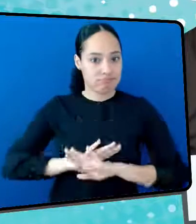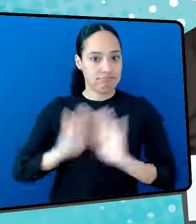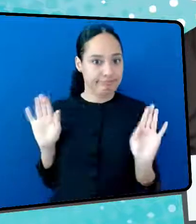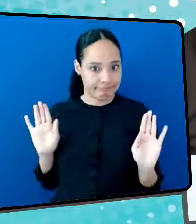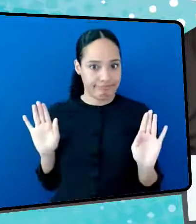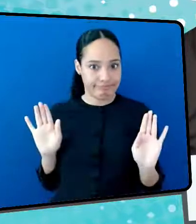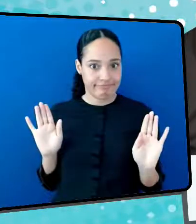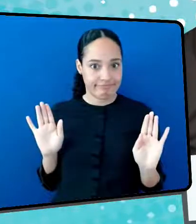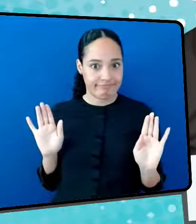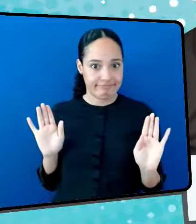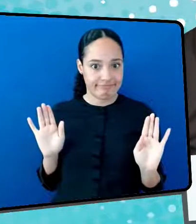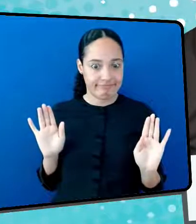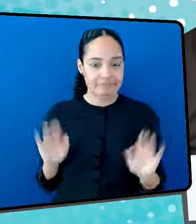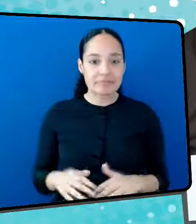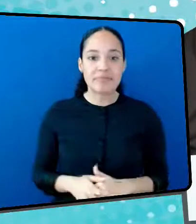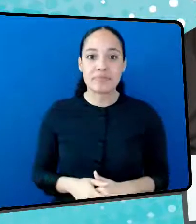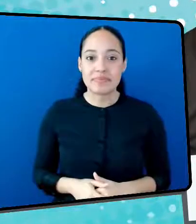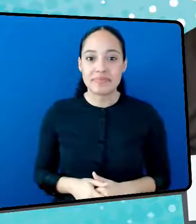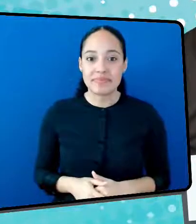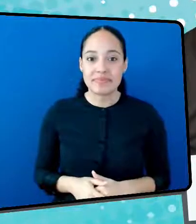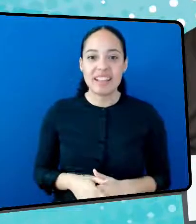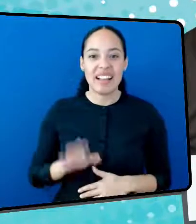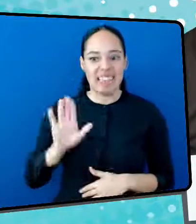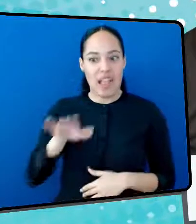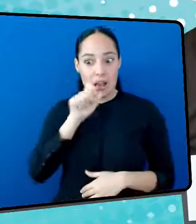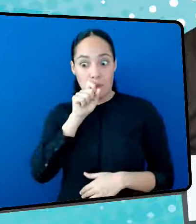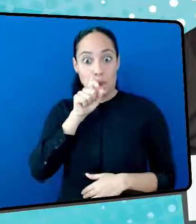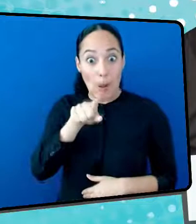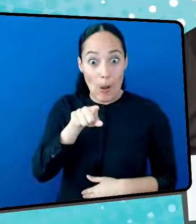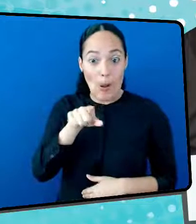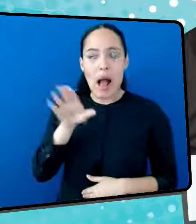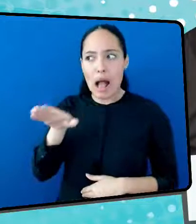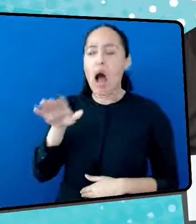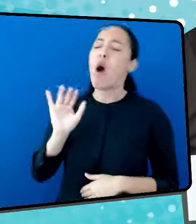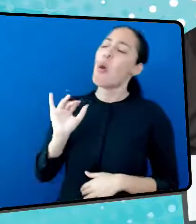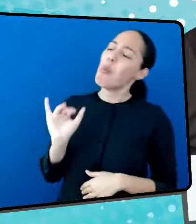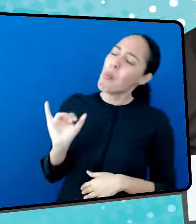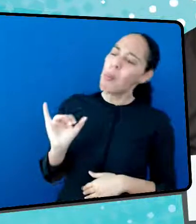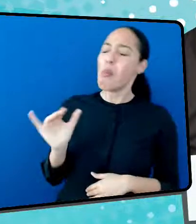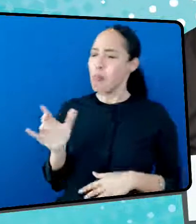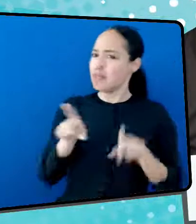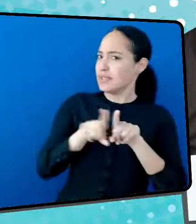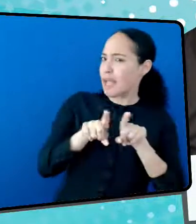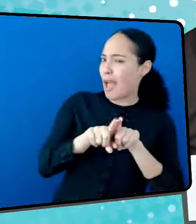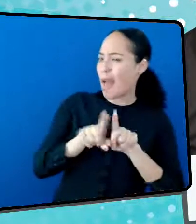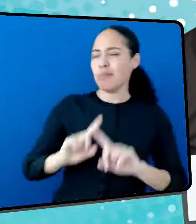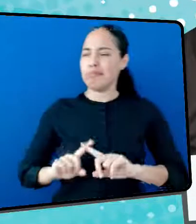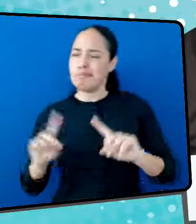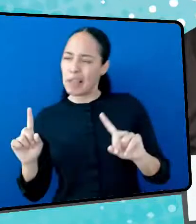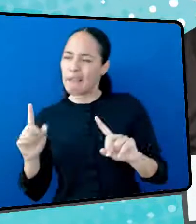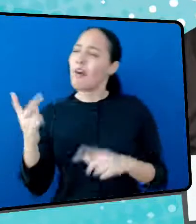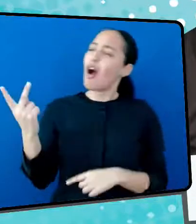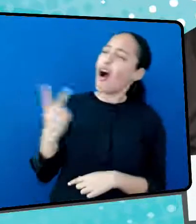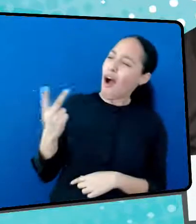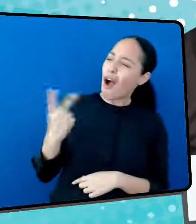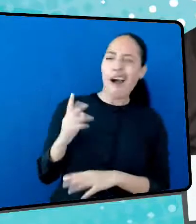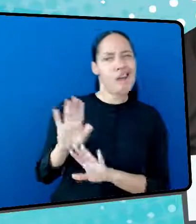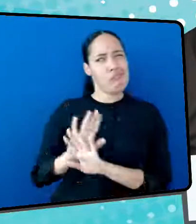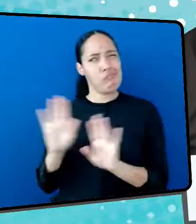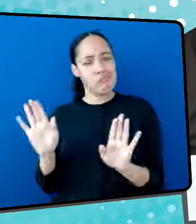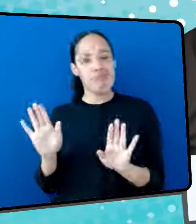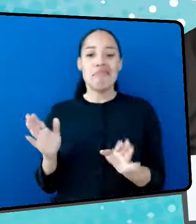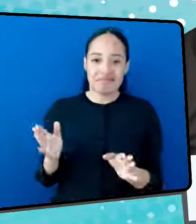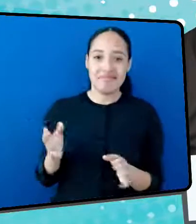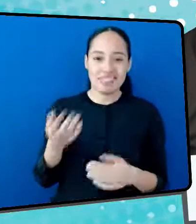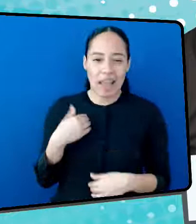your head is going to give us a lot of information about kind of similarities and differences. Myself and Henk are going to alternate questions.